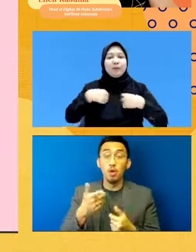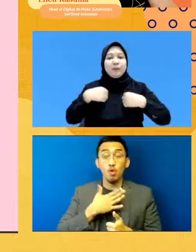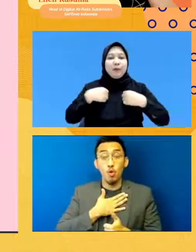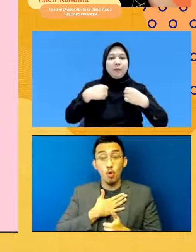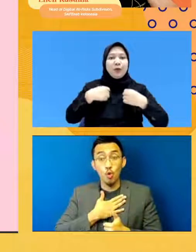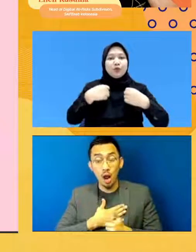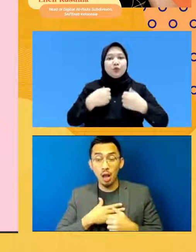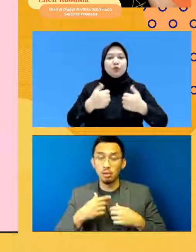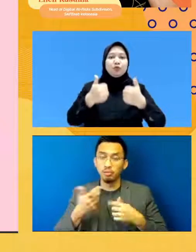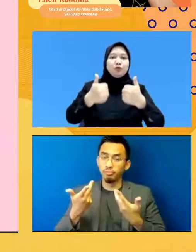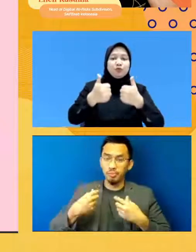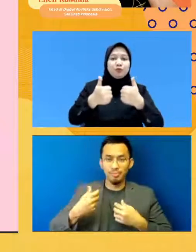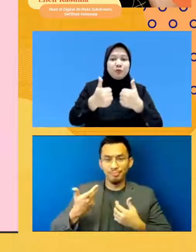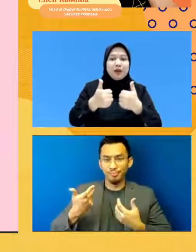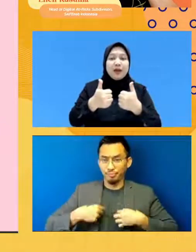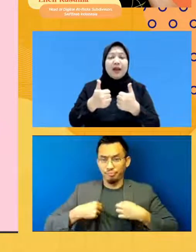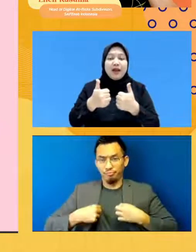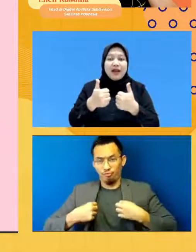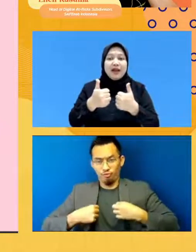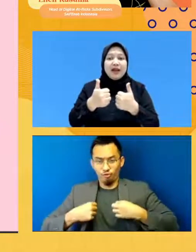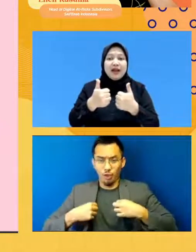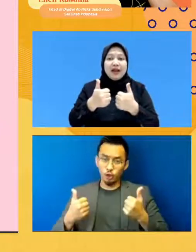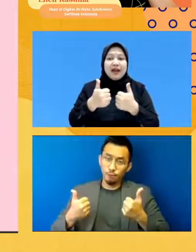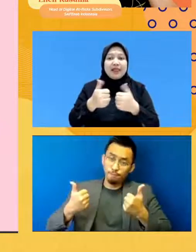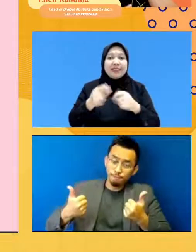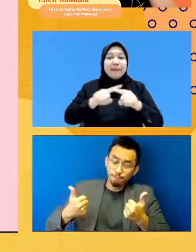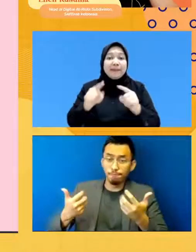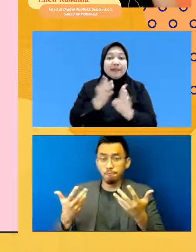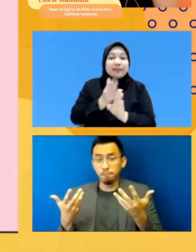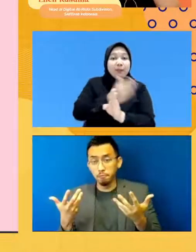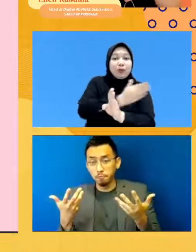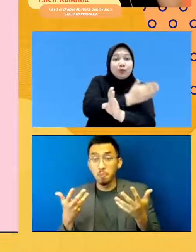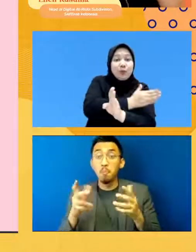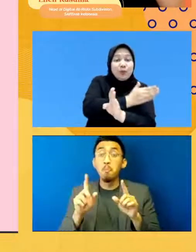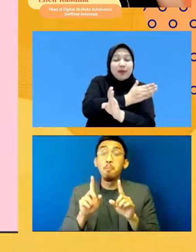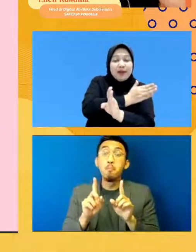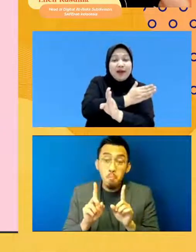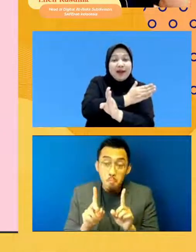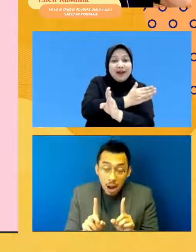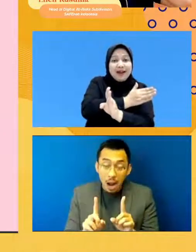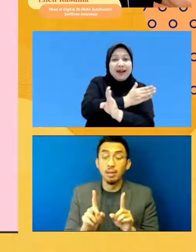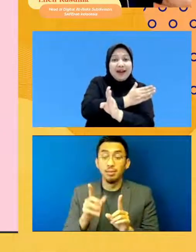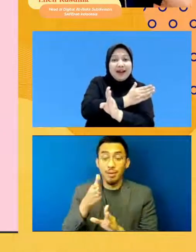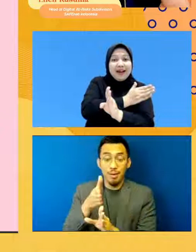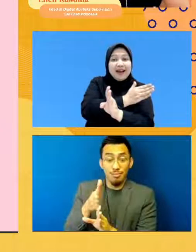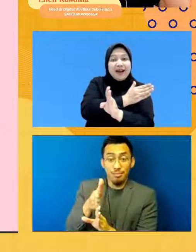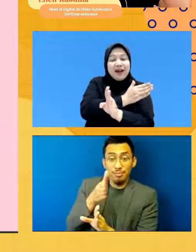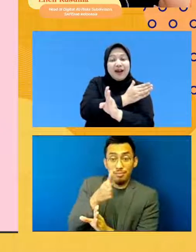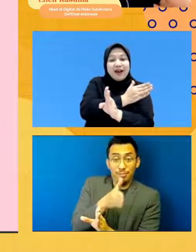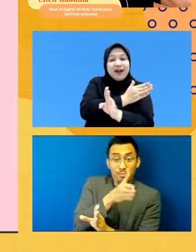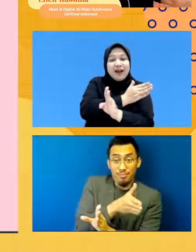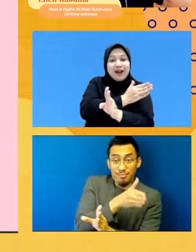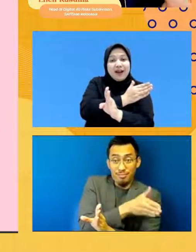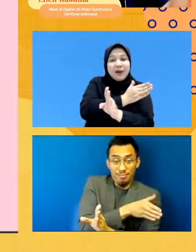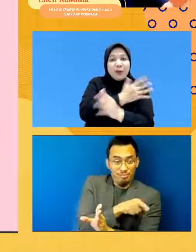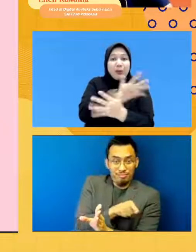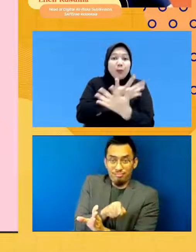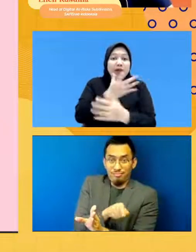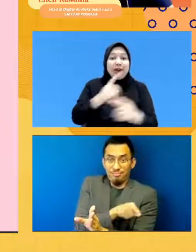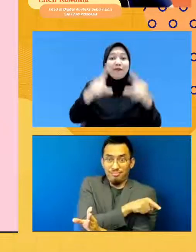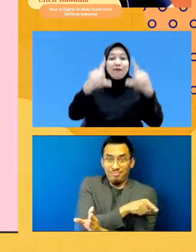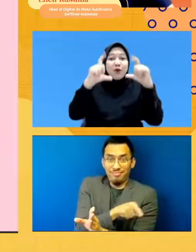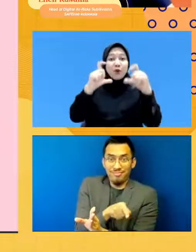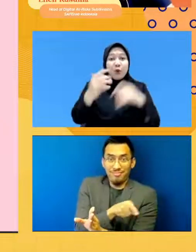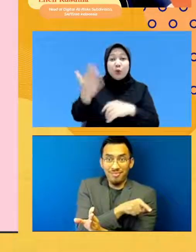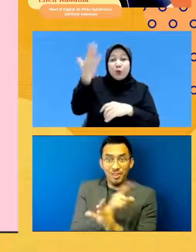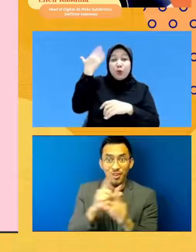have already posted your yeah your 5 years ago